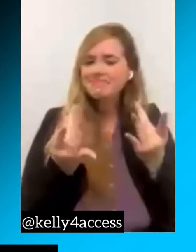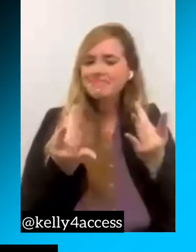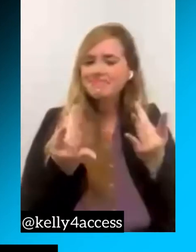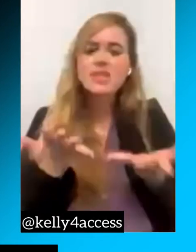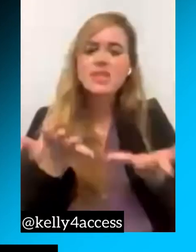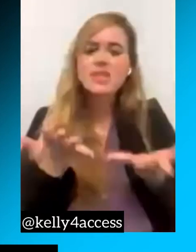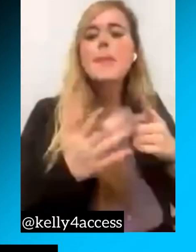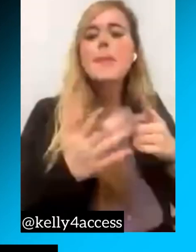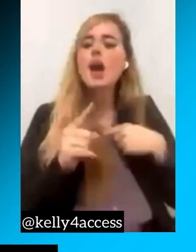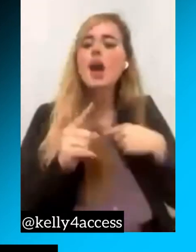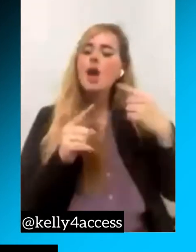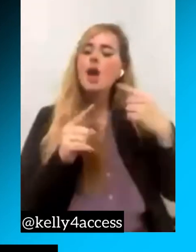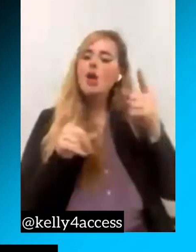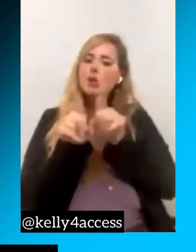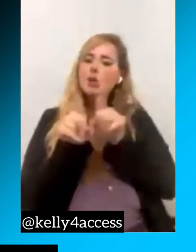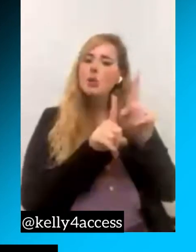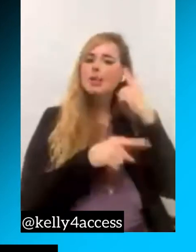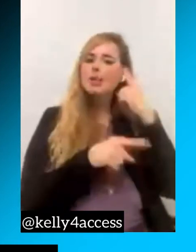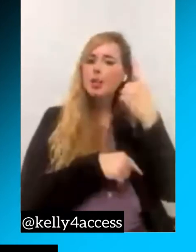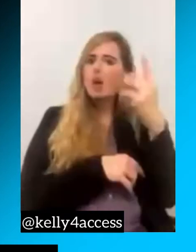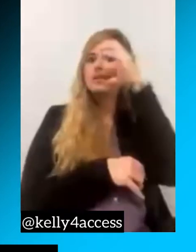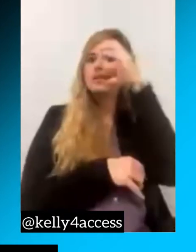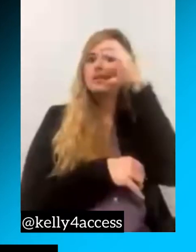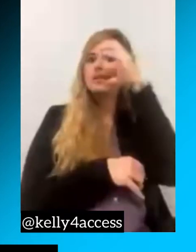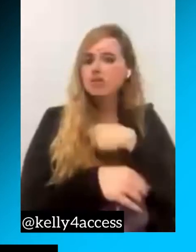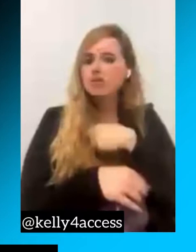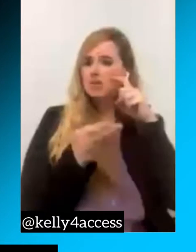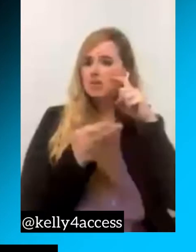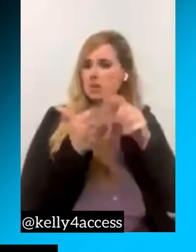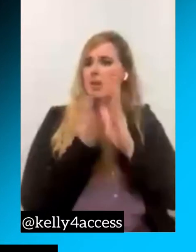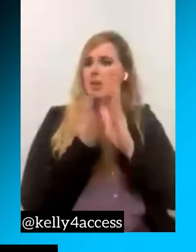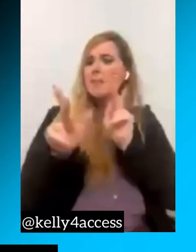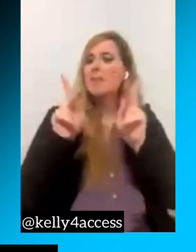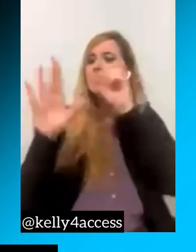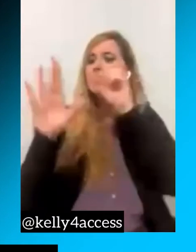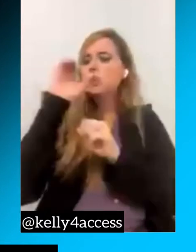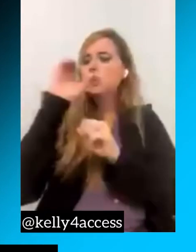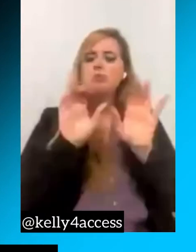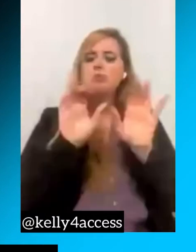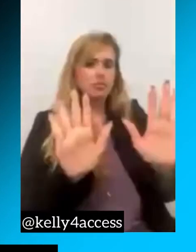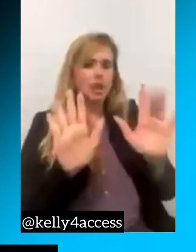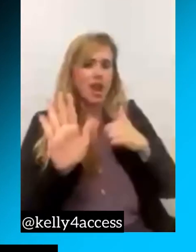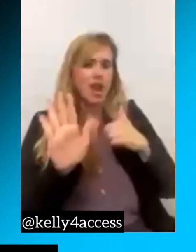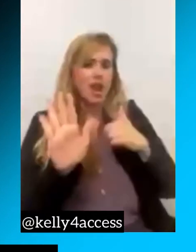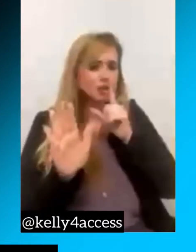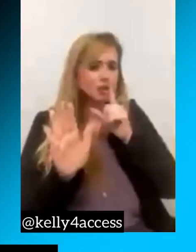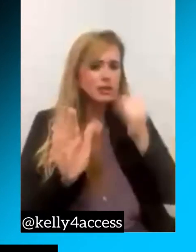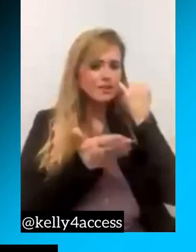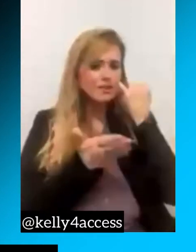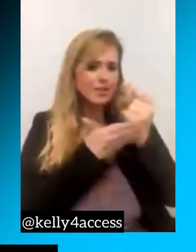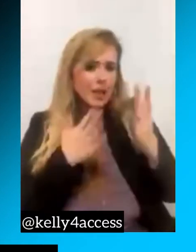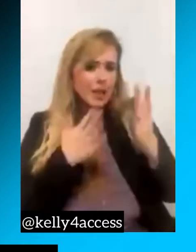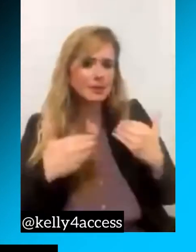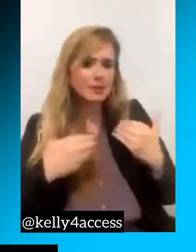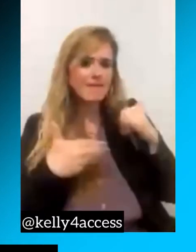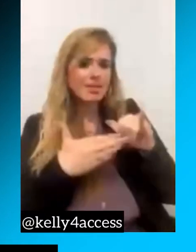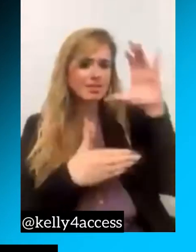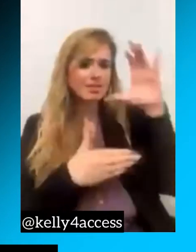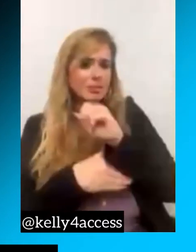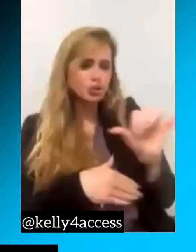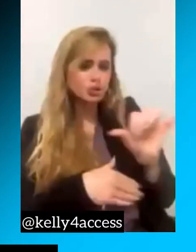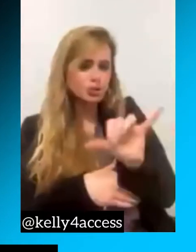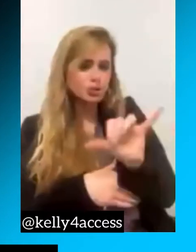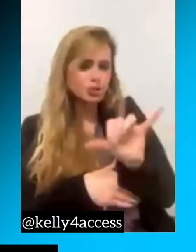think an assumption that sometimes people have, and I'm not sure if therapists have this assumption as well, but I